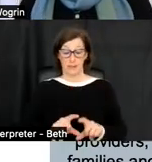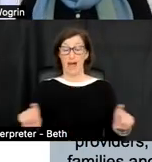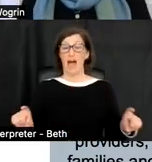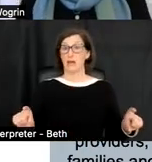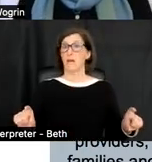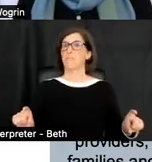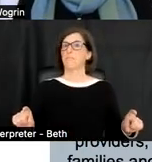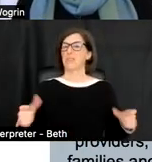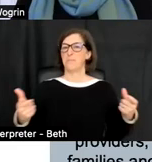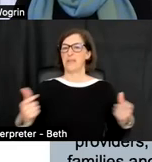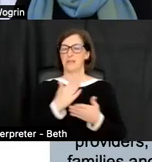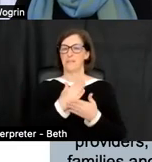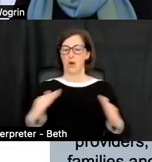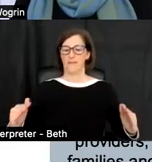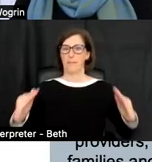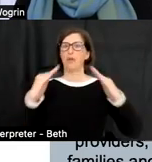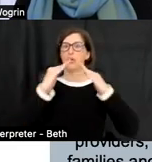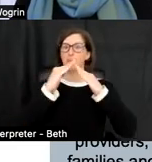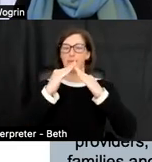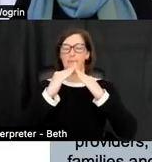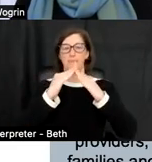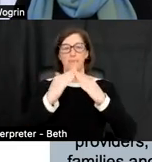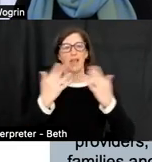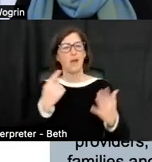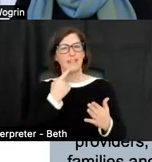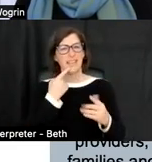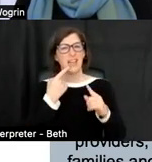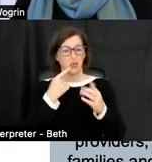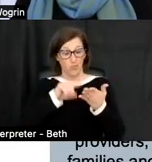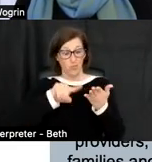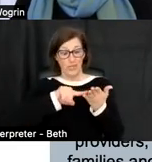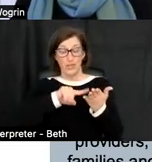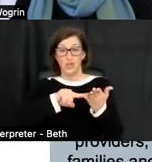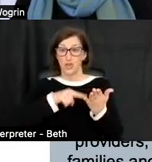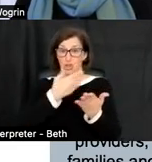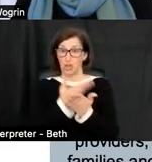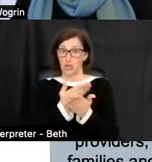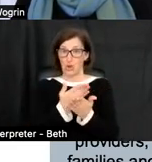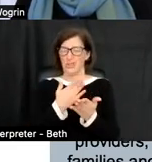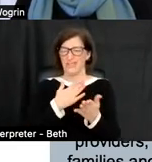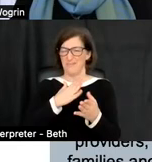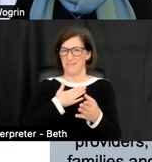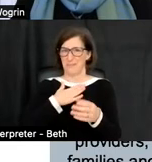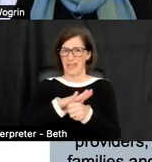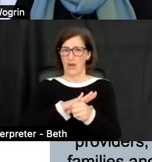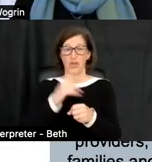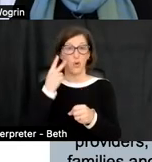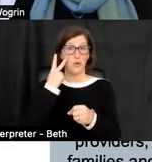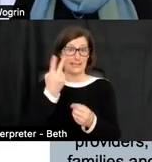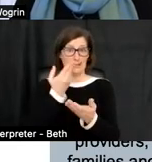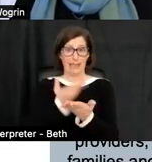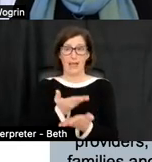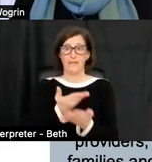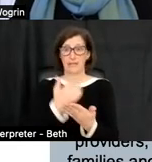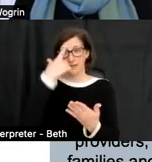of the pyramid. And let me say that from research done in the region, we see evidence of